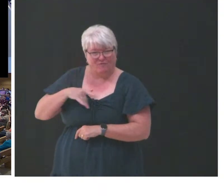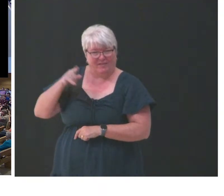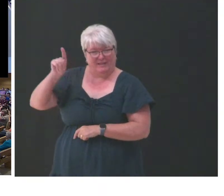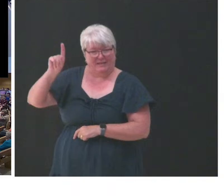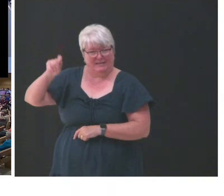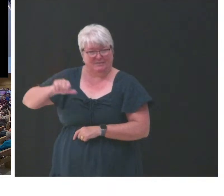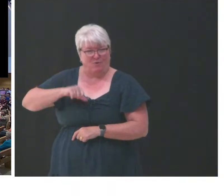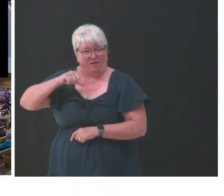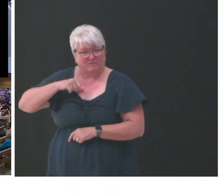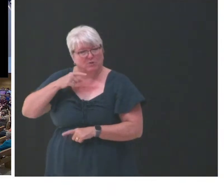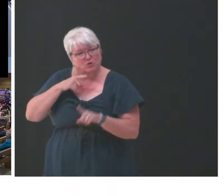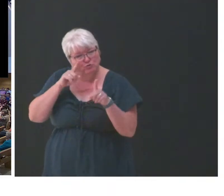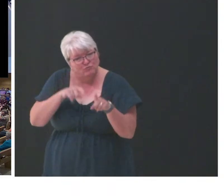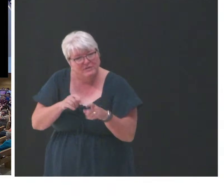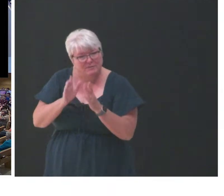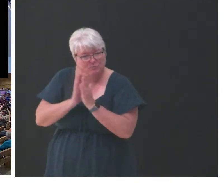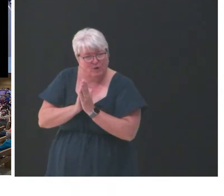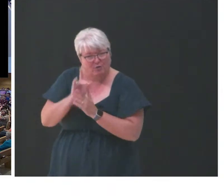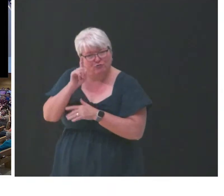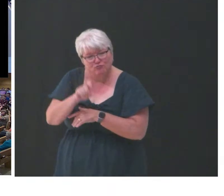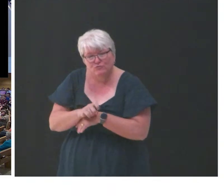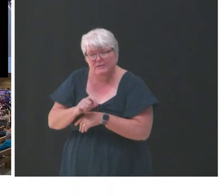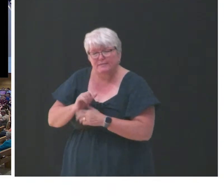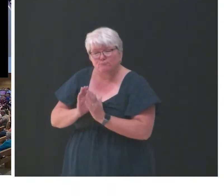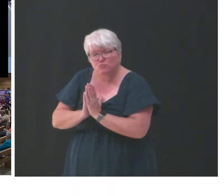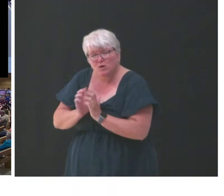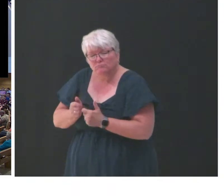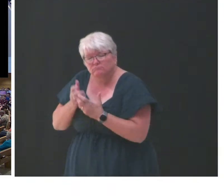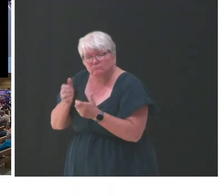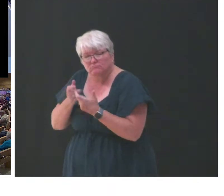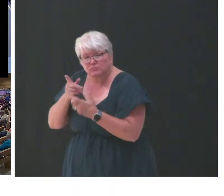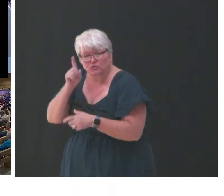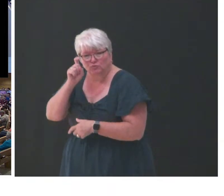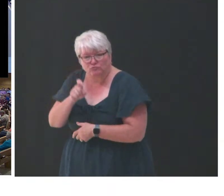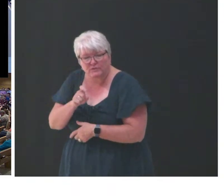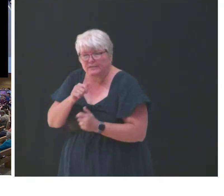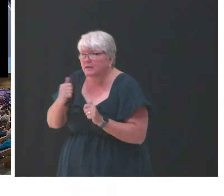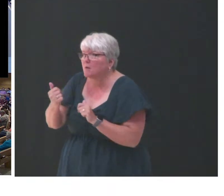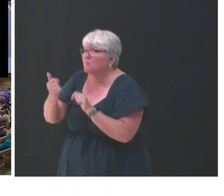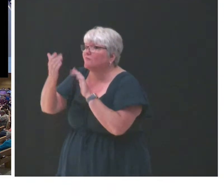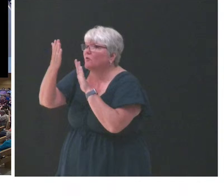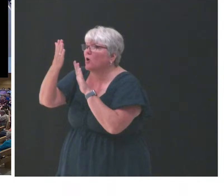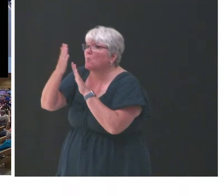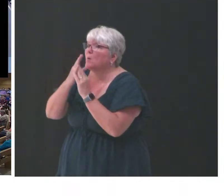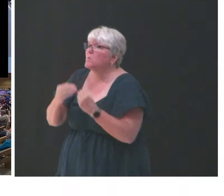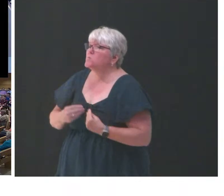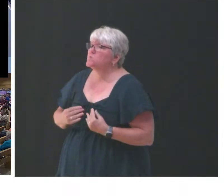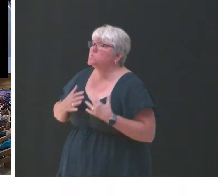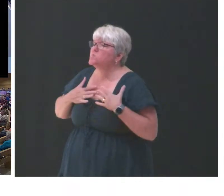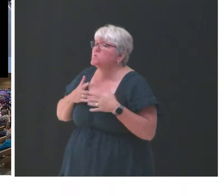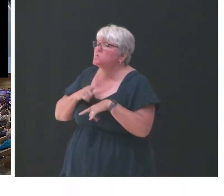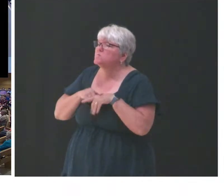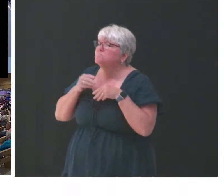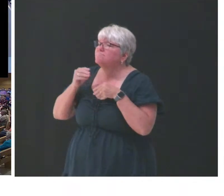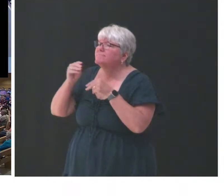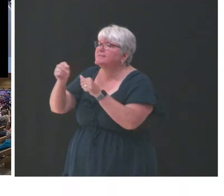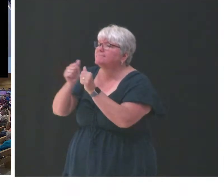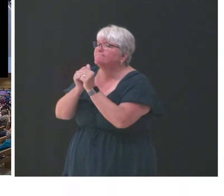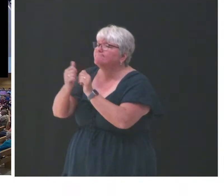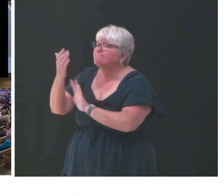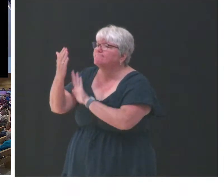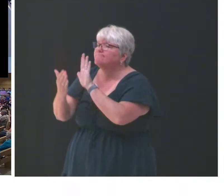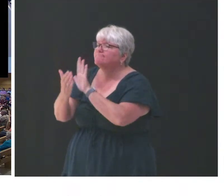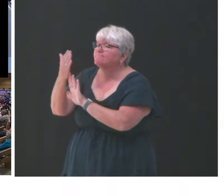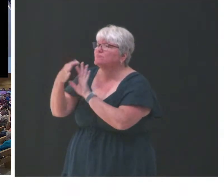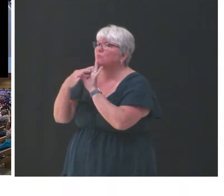need prayers. You need that source of life. You need to come before him and be refreshed by the time that you've spent with him in